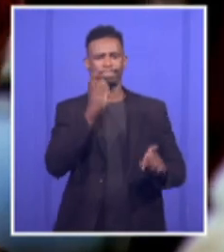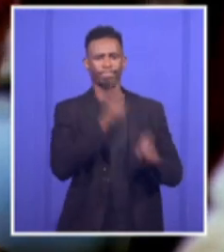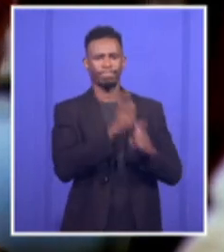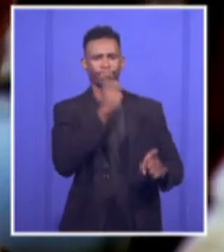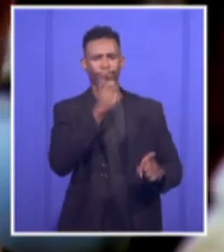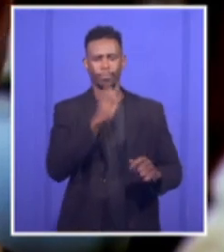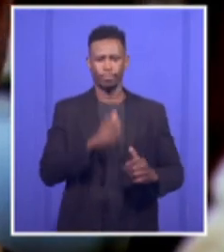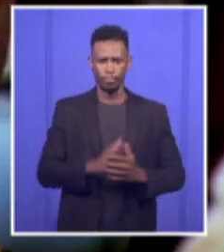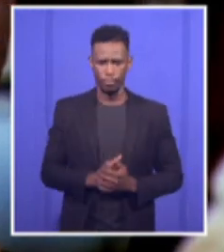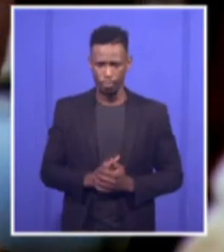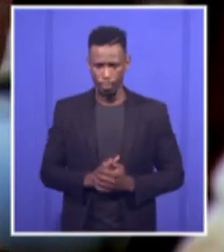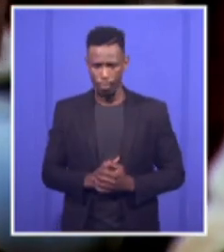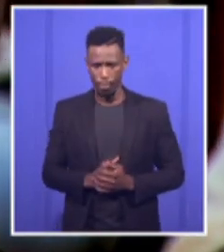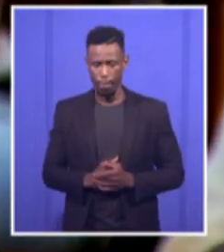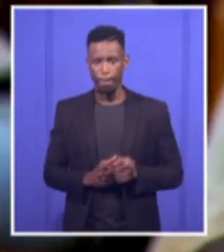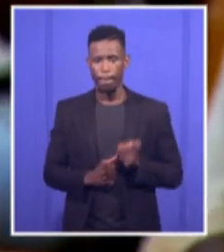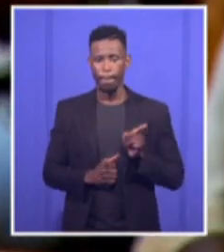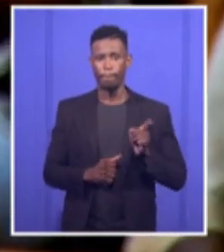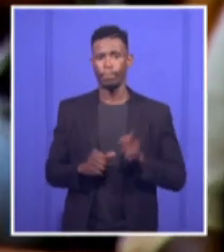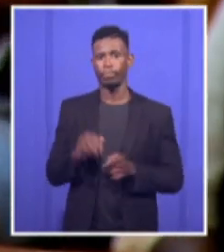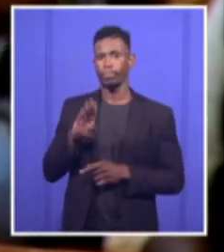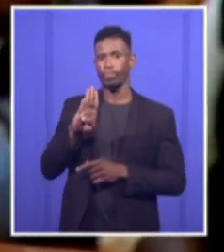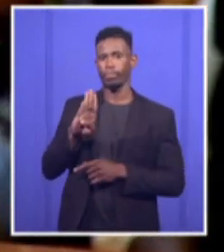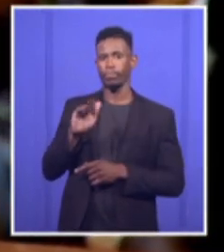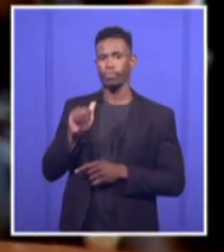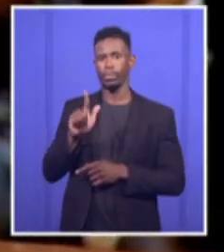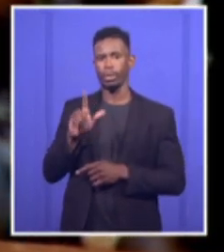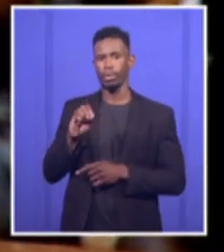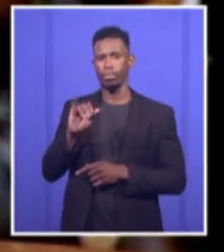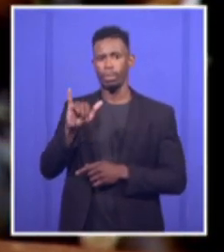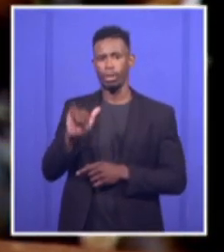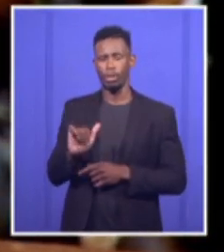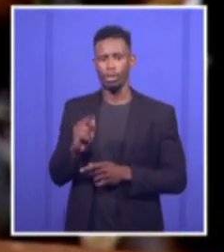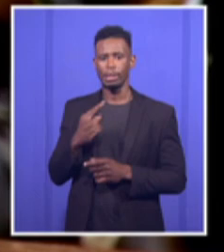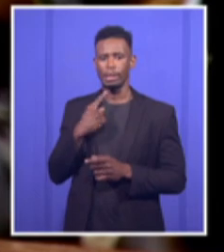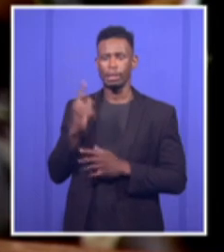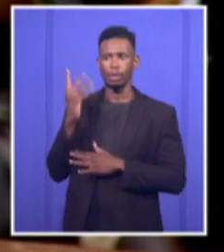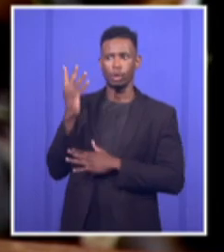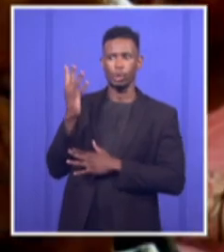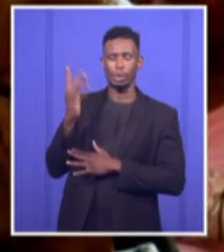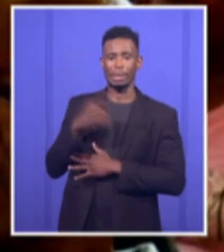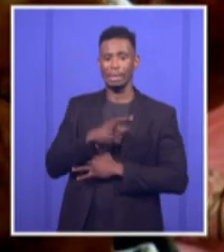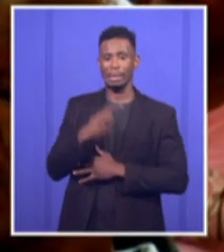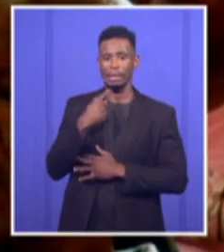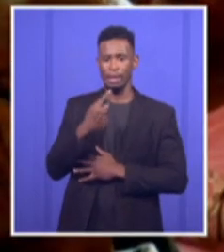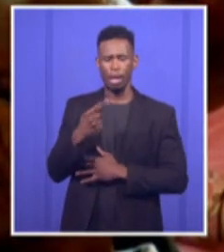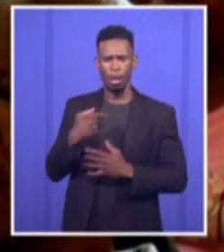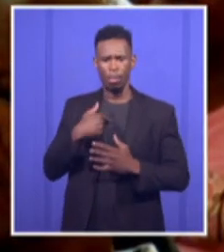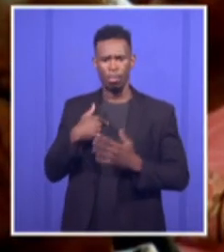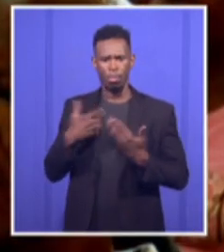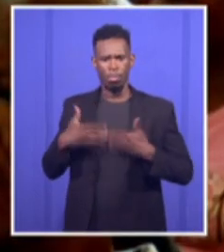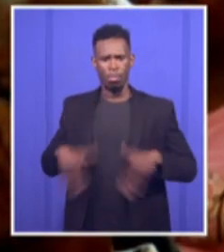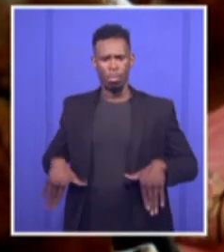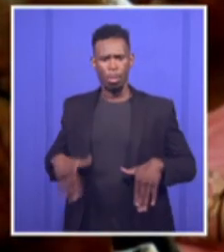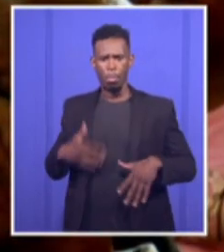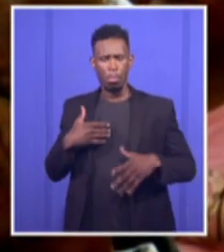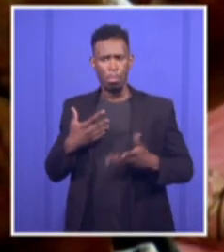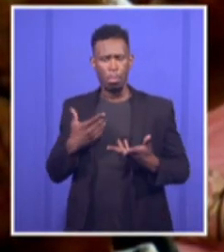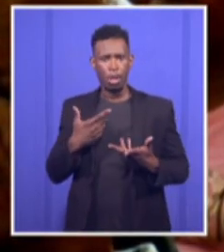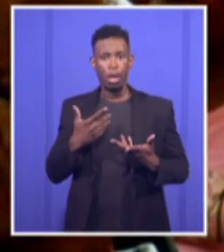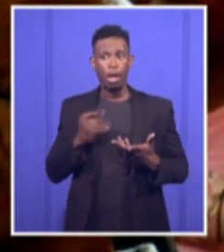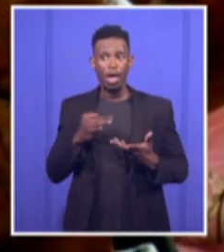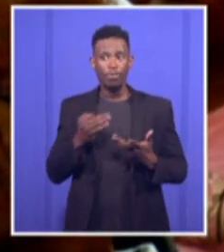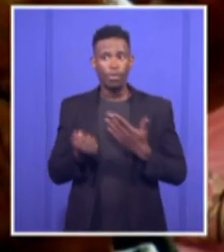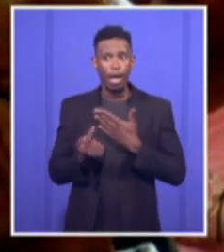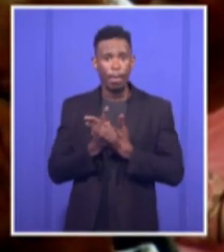Baloyi cut a composed figure throughout the court proceedings. In his statement, Baloyi maintained he's neither a flight risk nor a